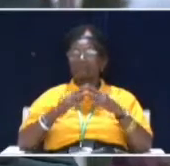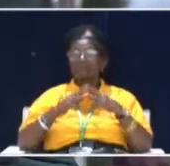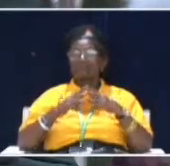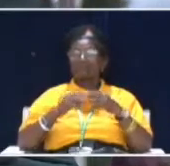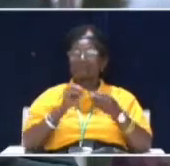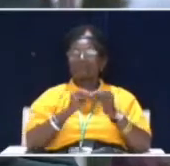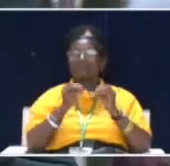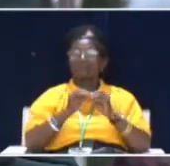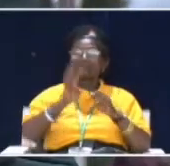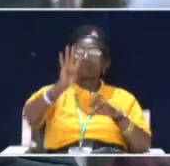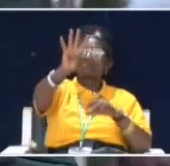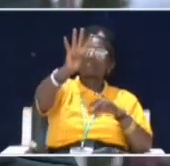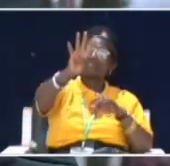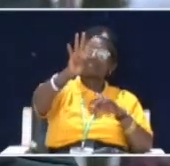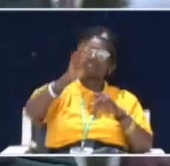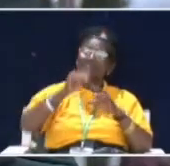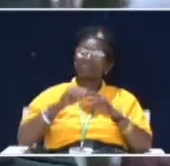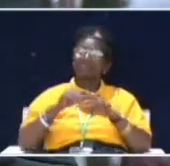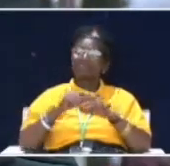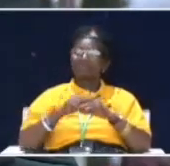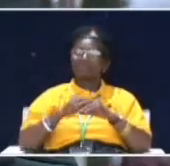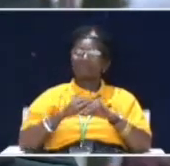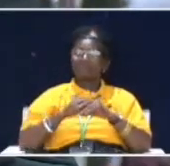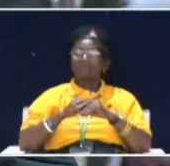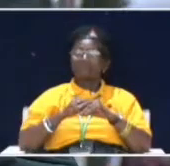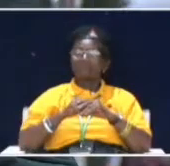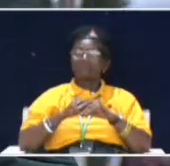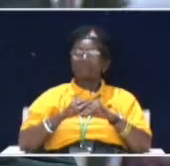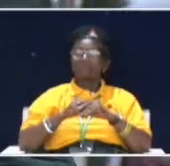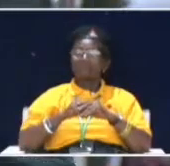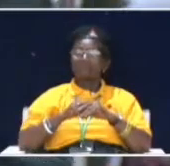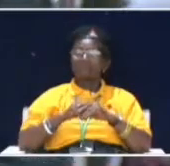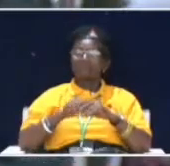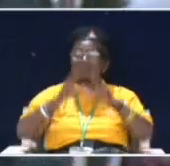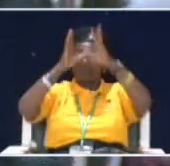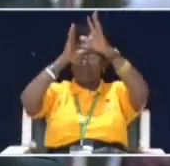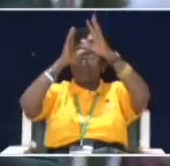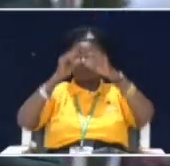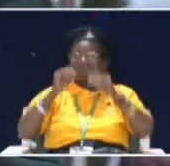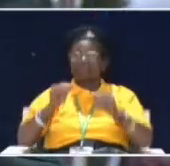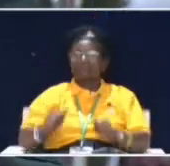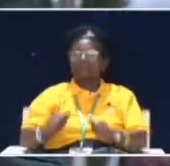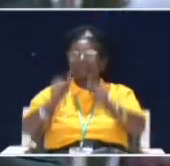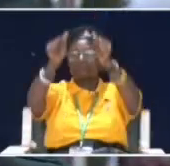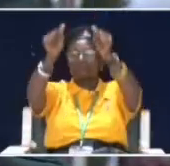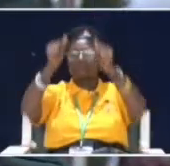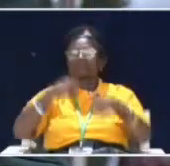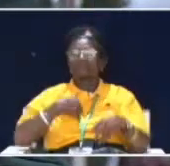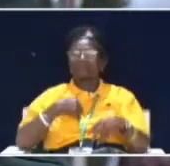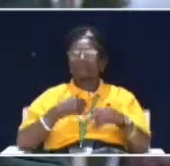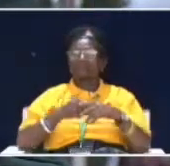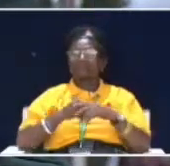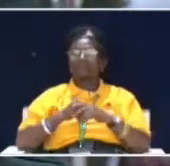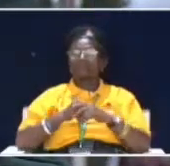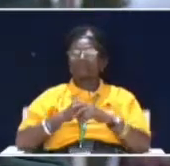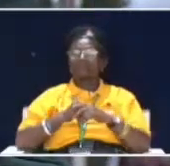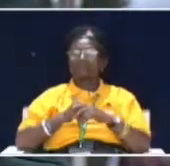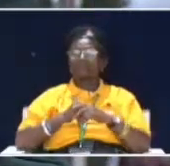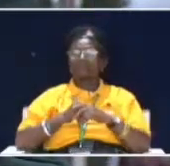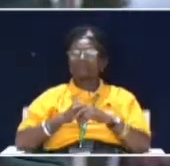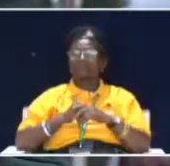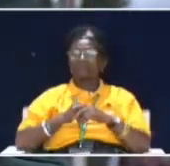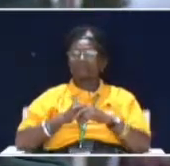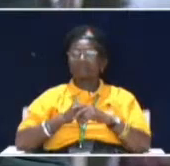Number four. Ẹ̀kẹrin. Father, promote me. Bàbá, gbé mi ga.